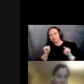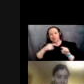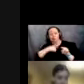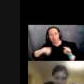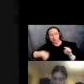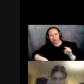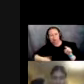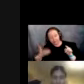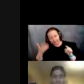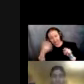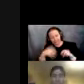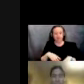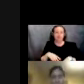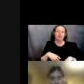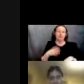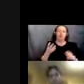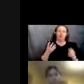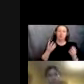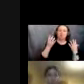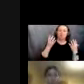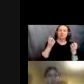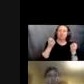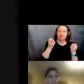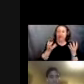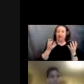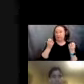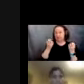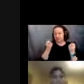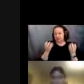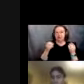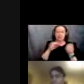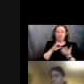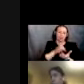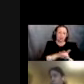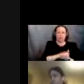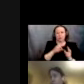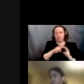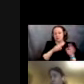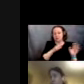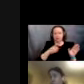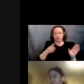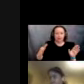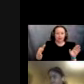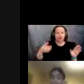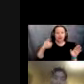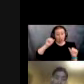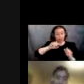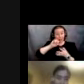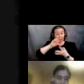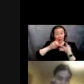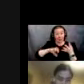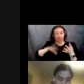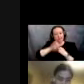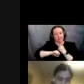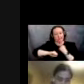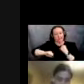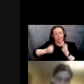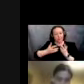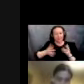there are many, many, many, many more marriages and couples who I could talk about, but we would be here for a long, long time.